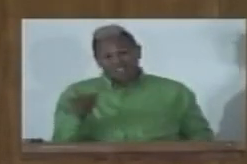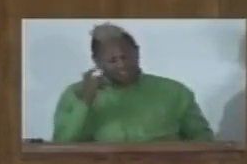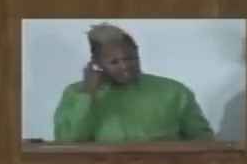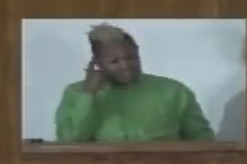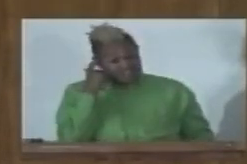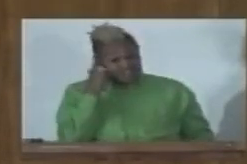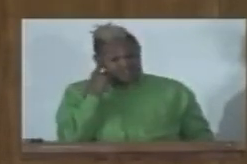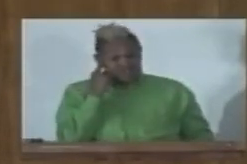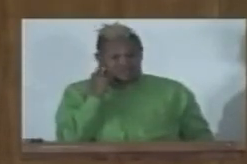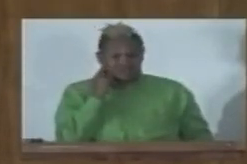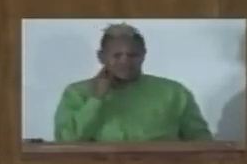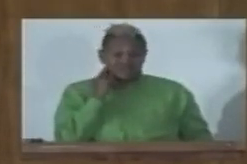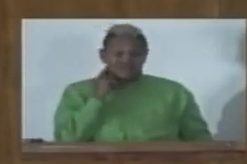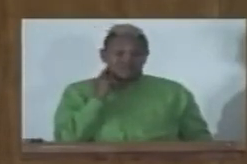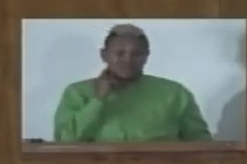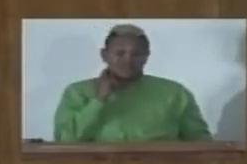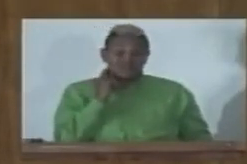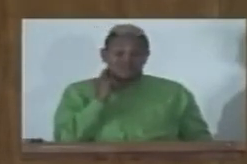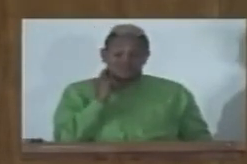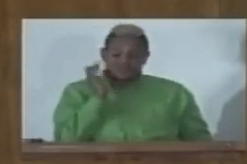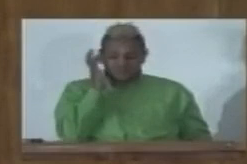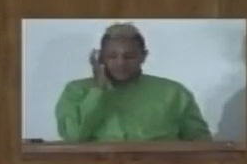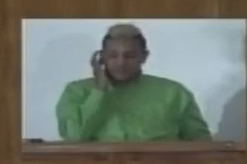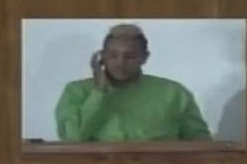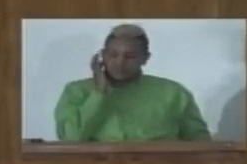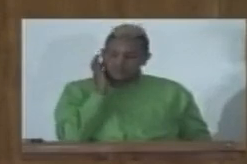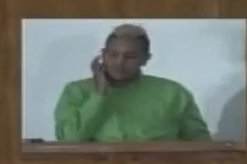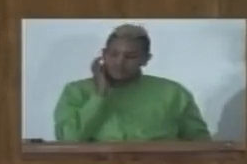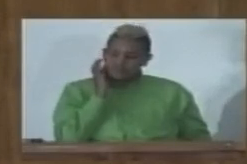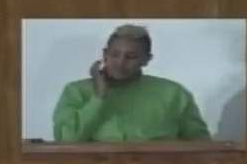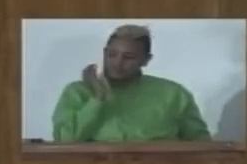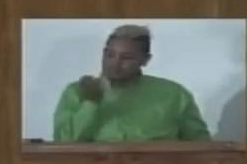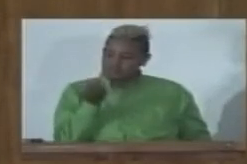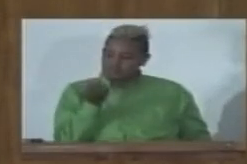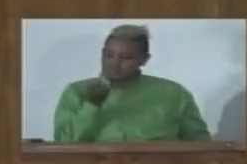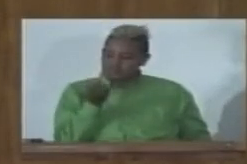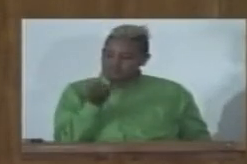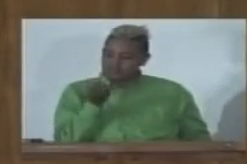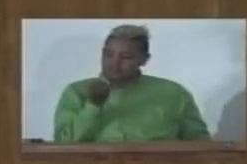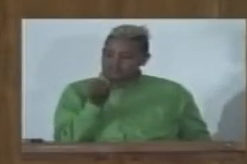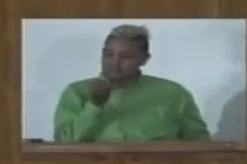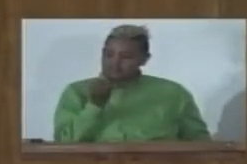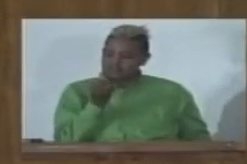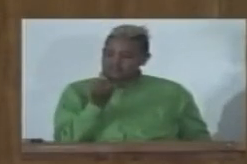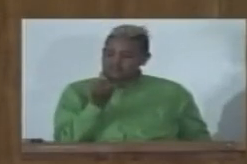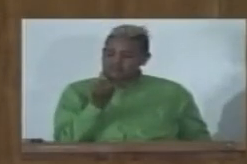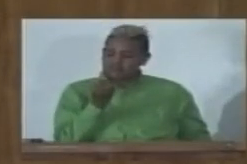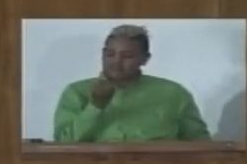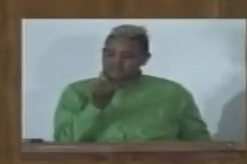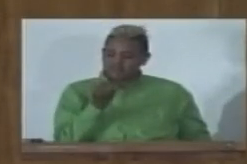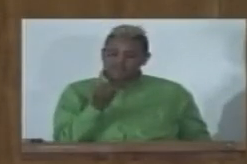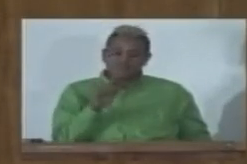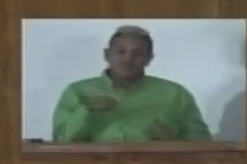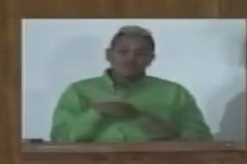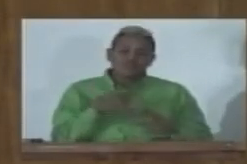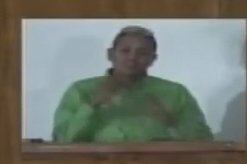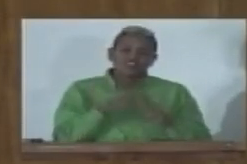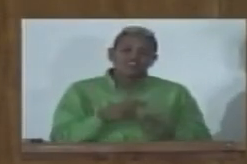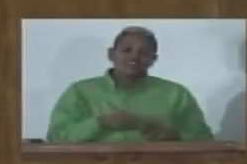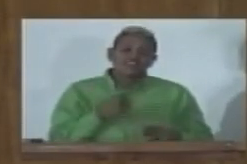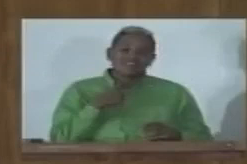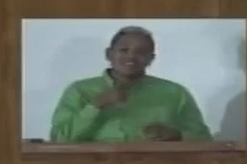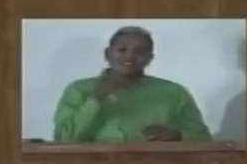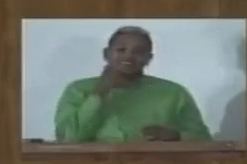look at the friend case that I just spoke to, because, Mr. President, I don't want to call any names, but you have set the records last